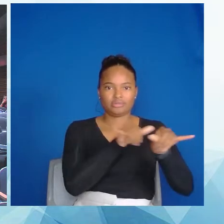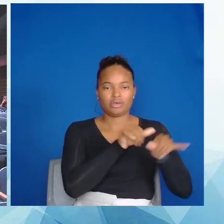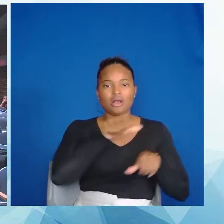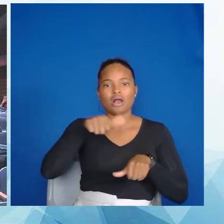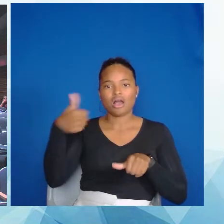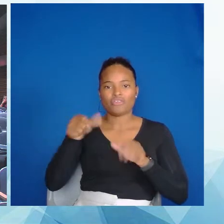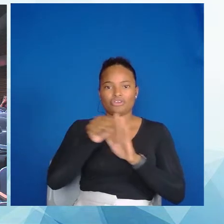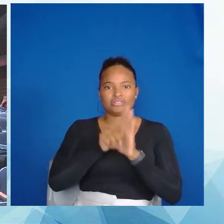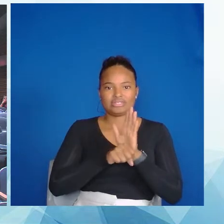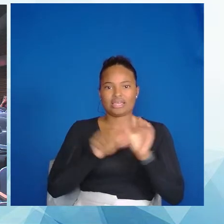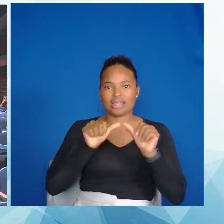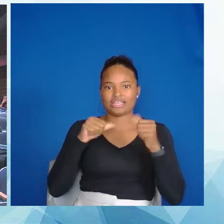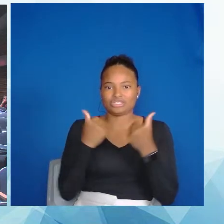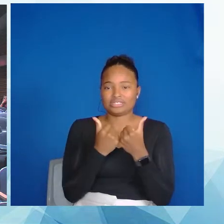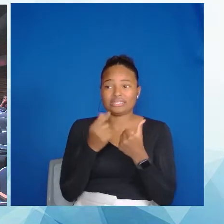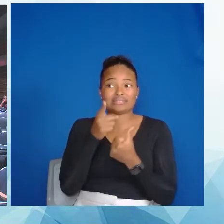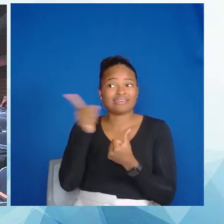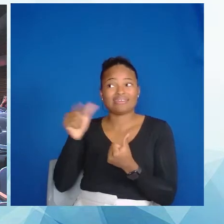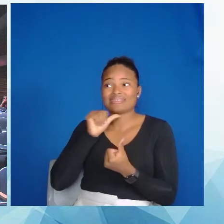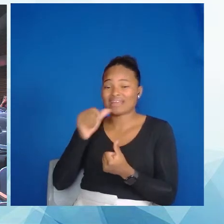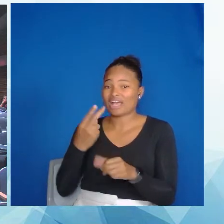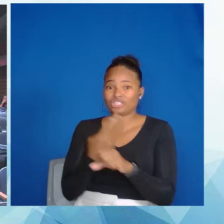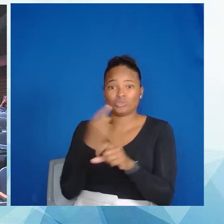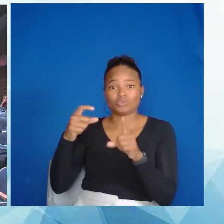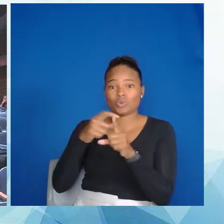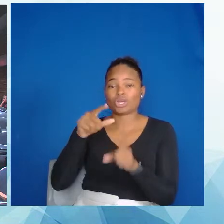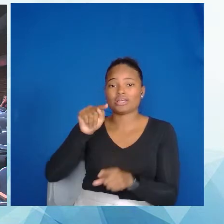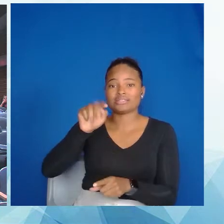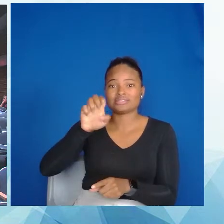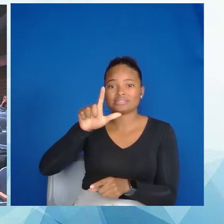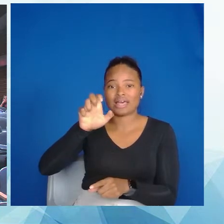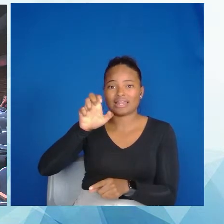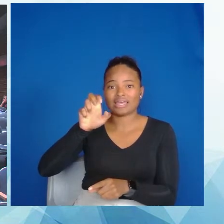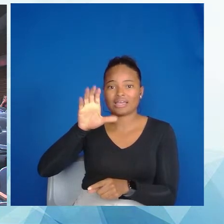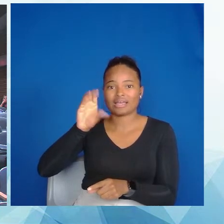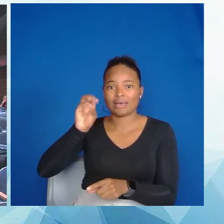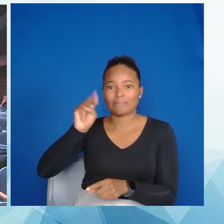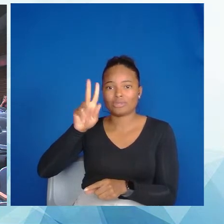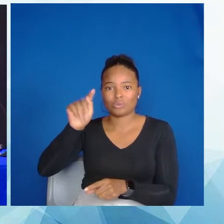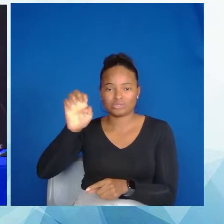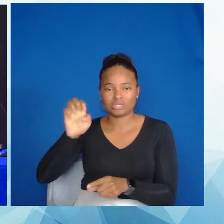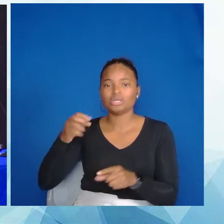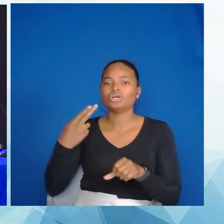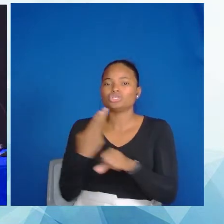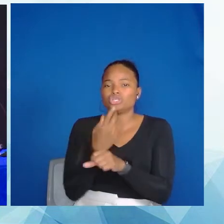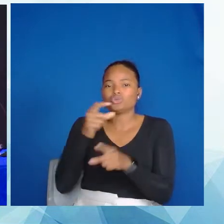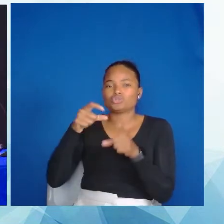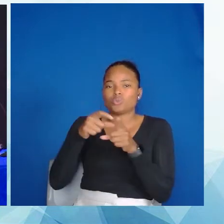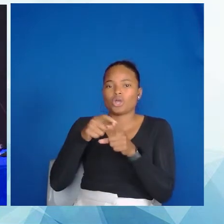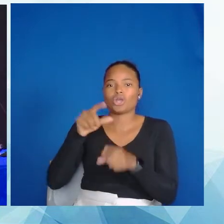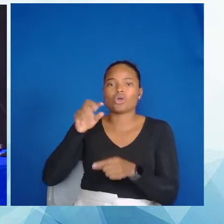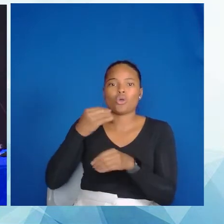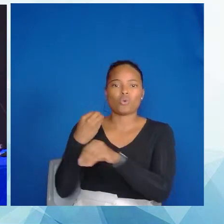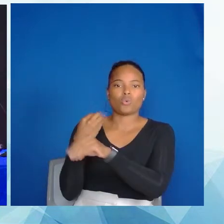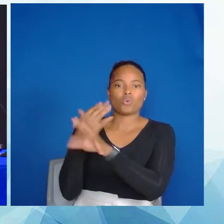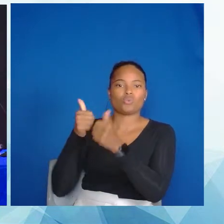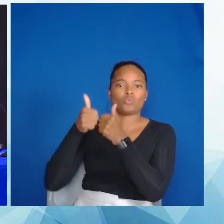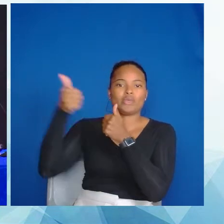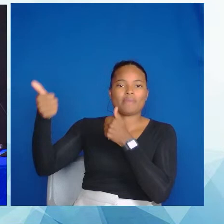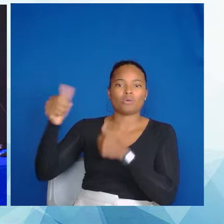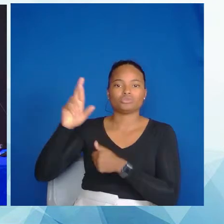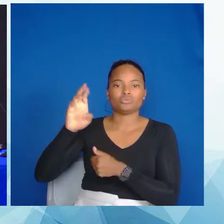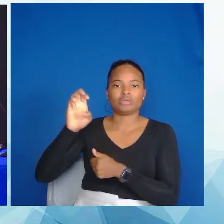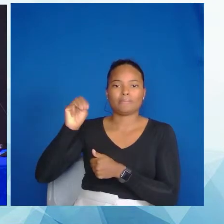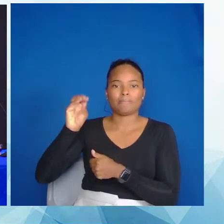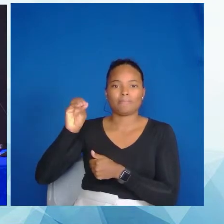They're no longer using the term telecommuting, they're using the term remote work. And then for policy, I believe